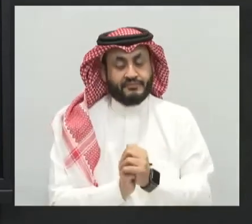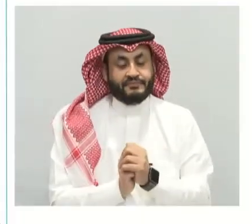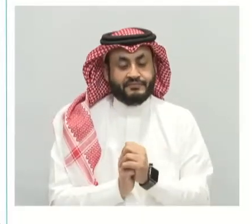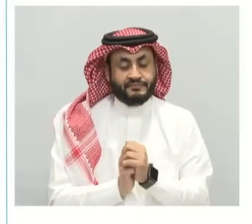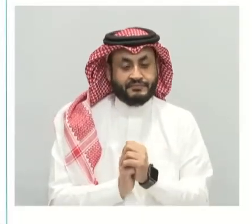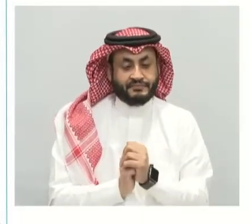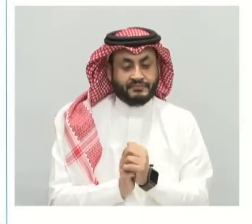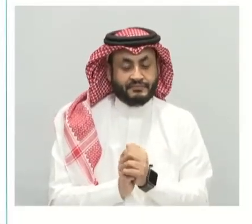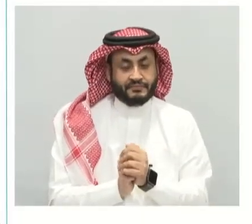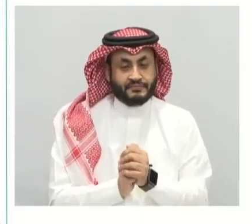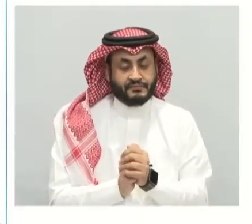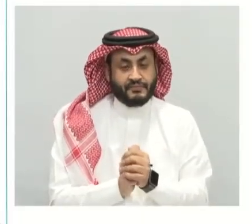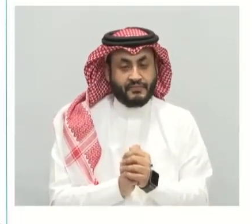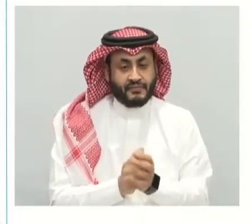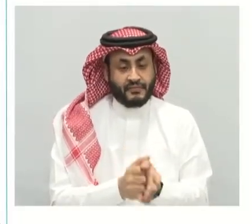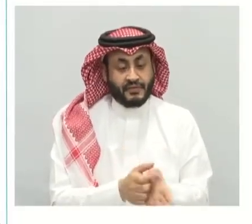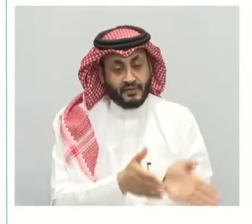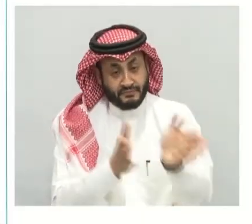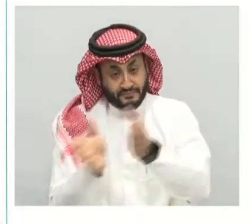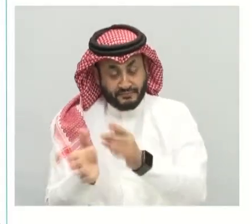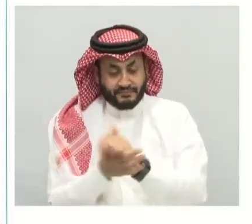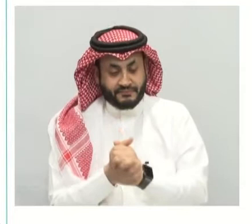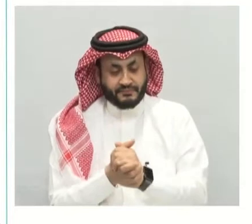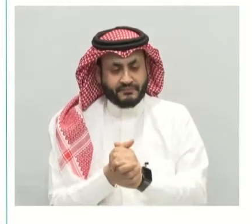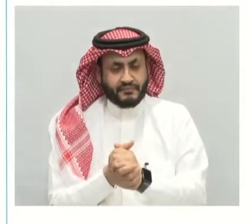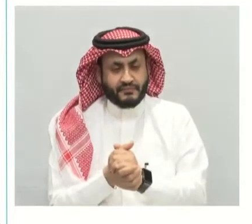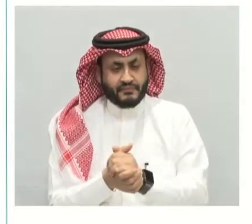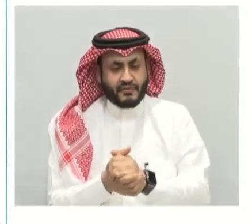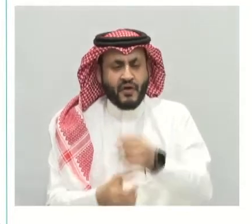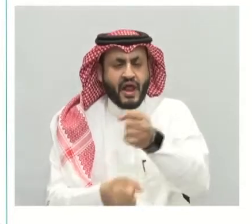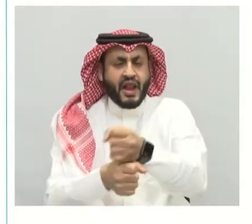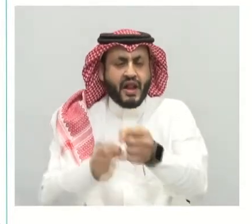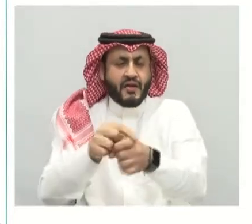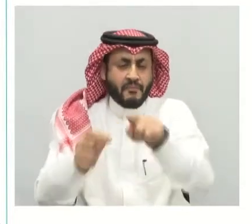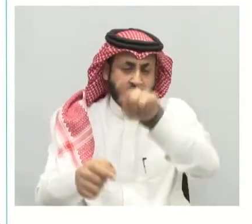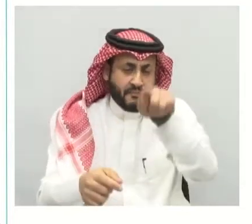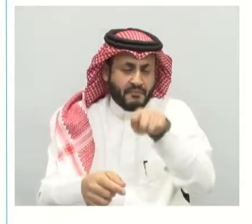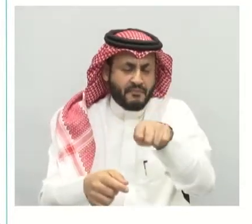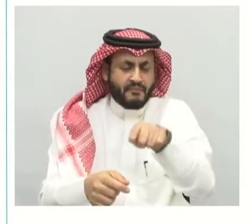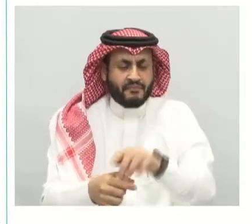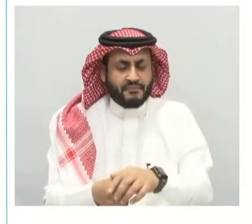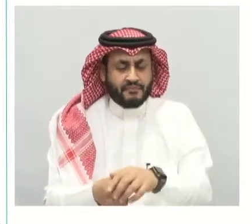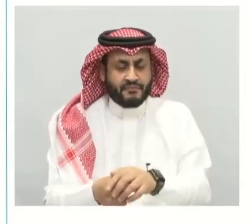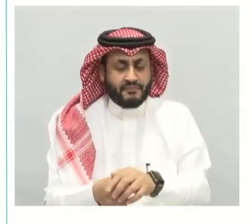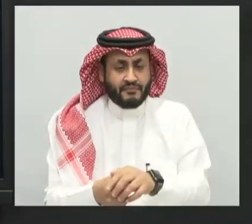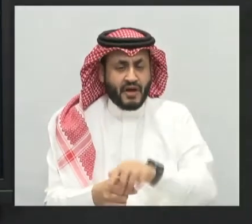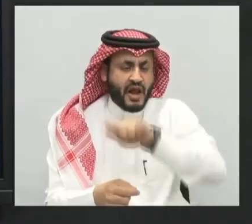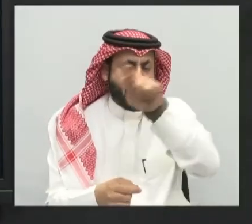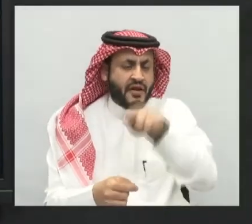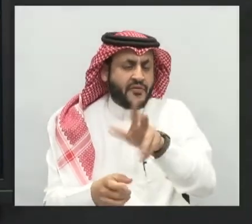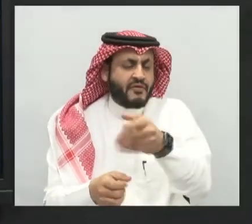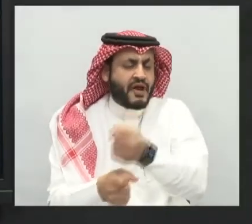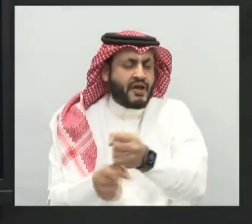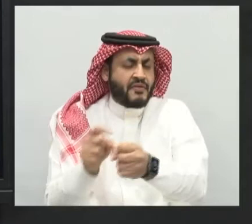can. And also, making questions, simply as this, we said that if we want to make